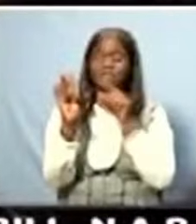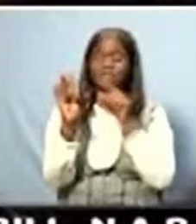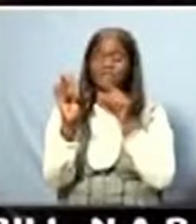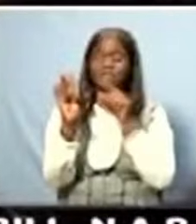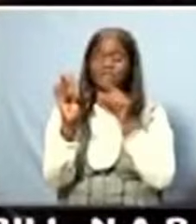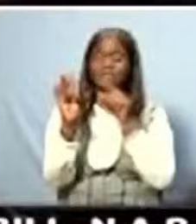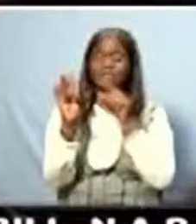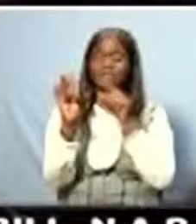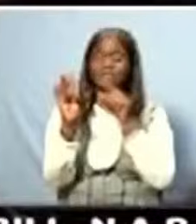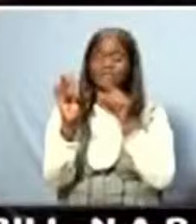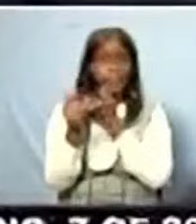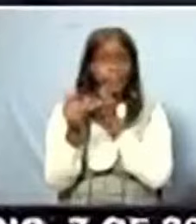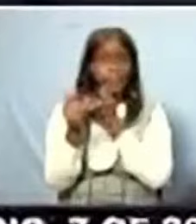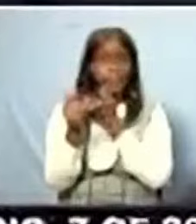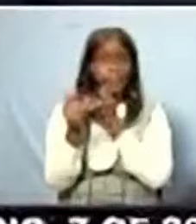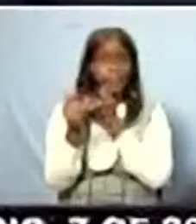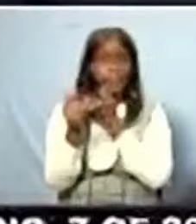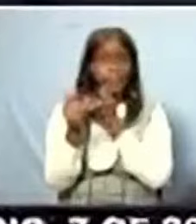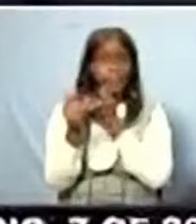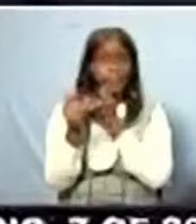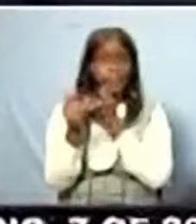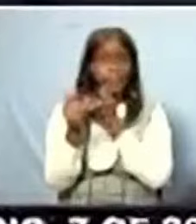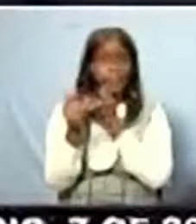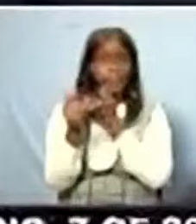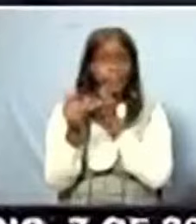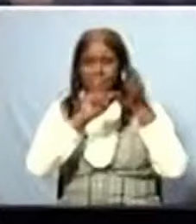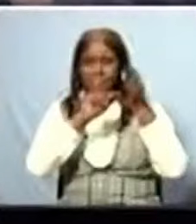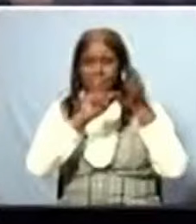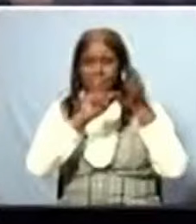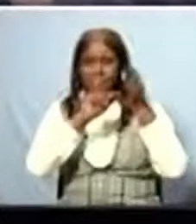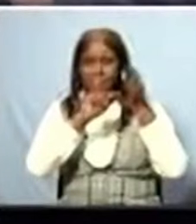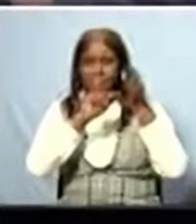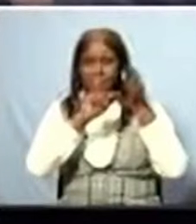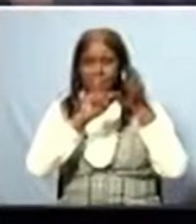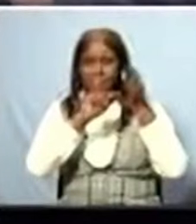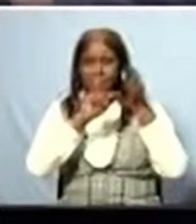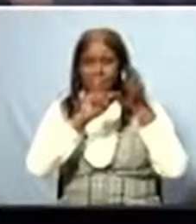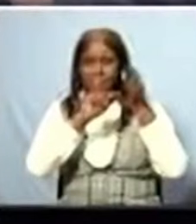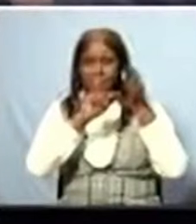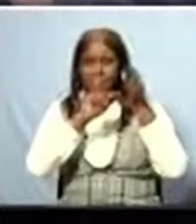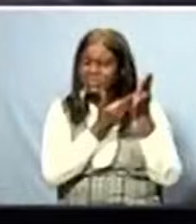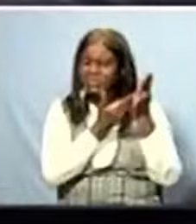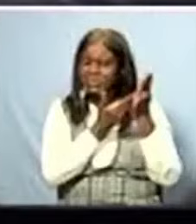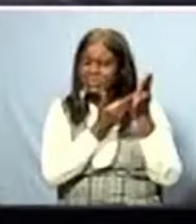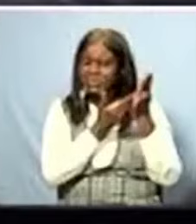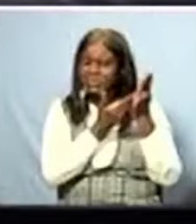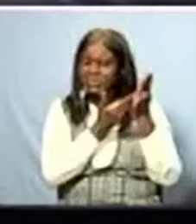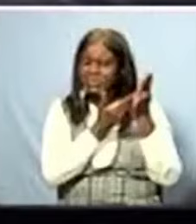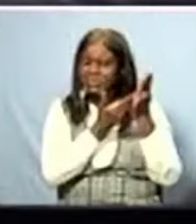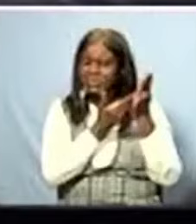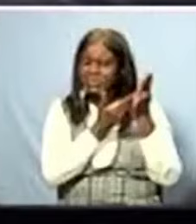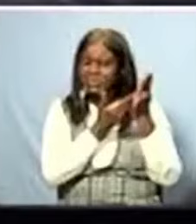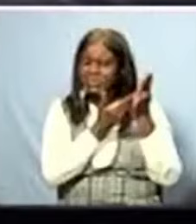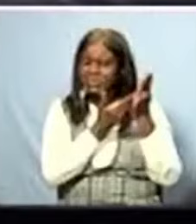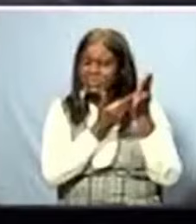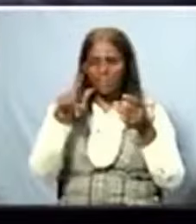So my point of clarification would be when it comes to the PR system, is it of